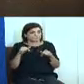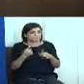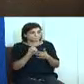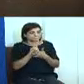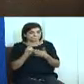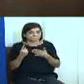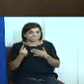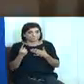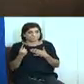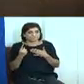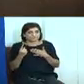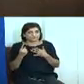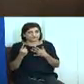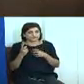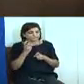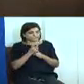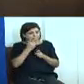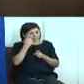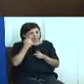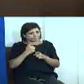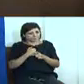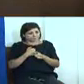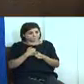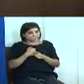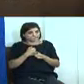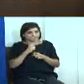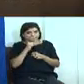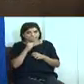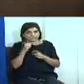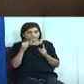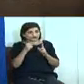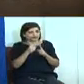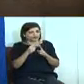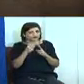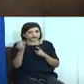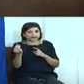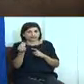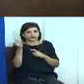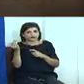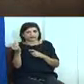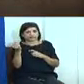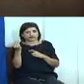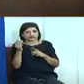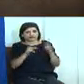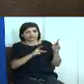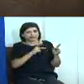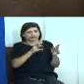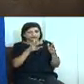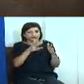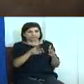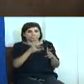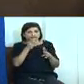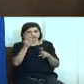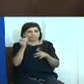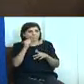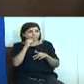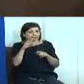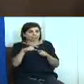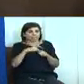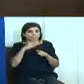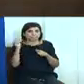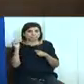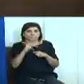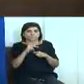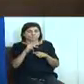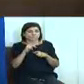week has been so hard for me. And it wasn't until Monday. I mean, there have been people that got left out and saying, why are you not calling me back? And it's